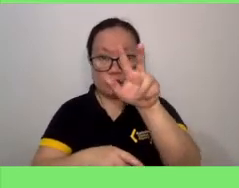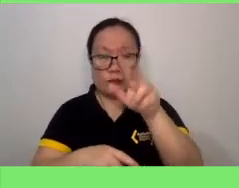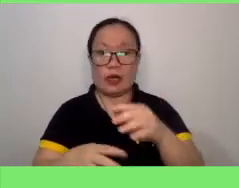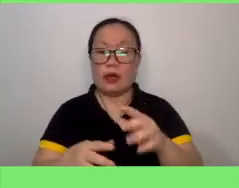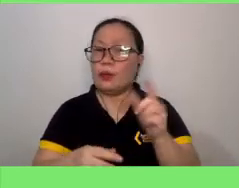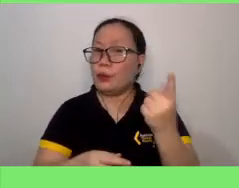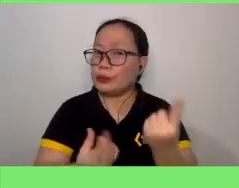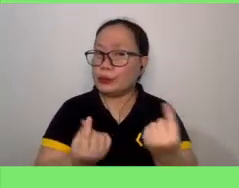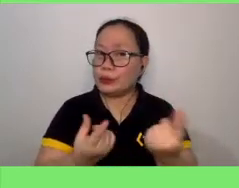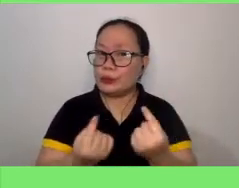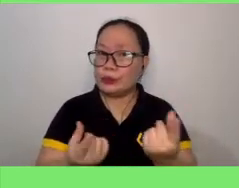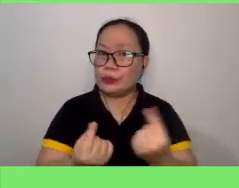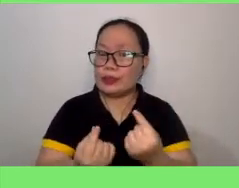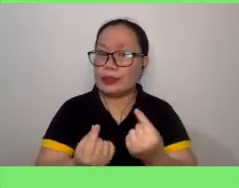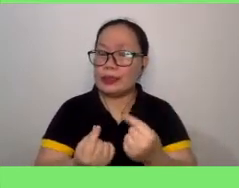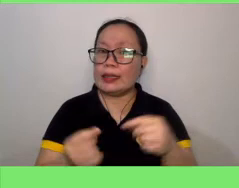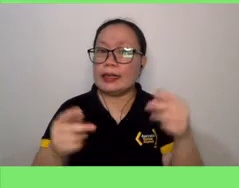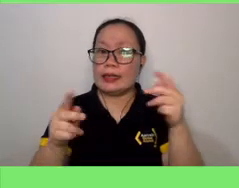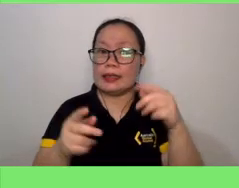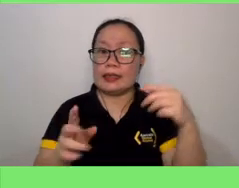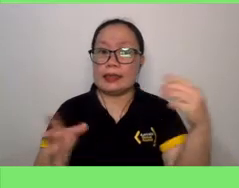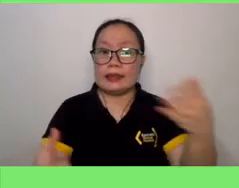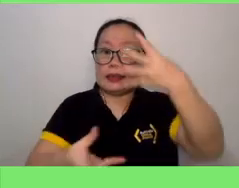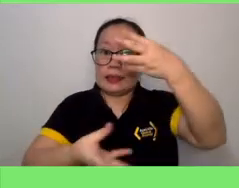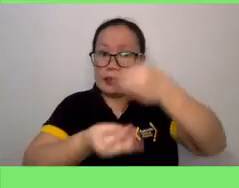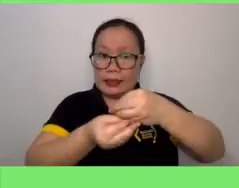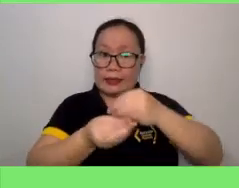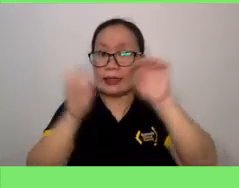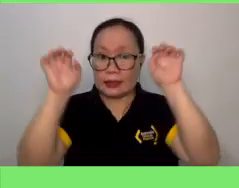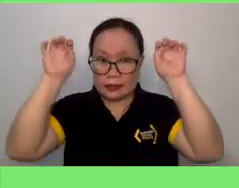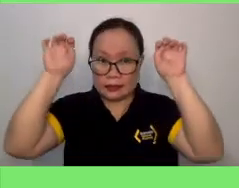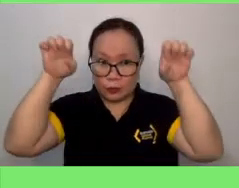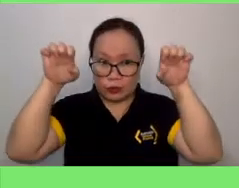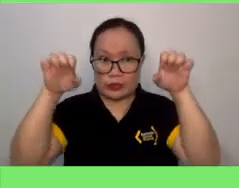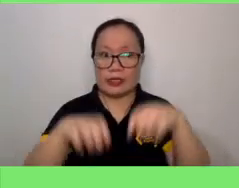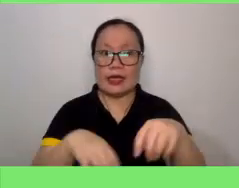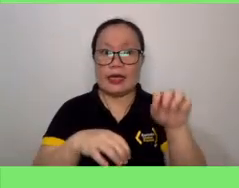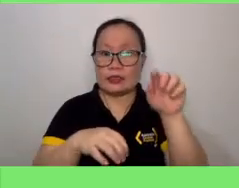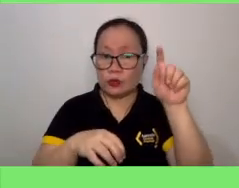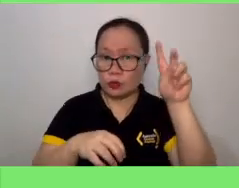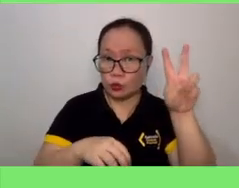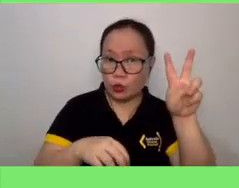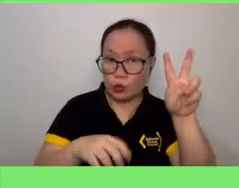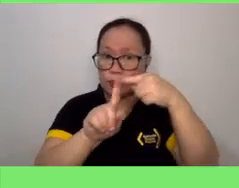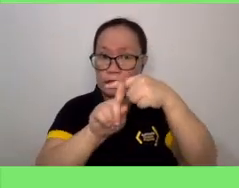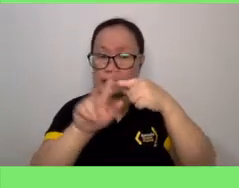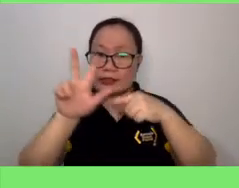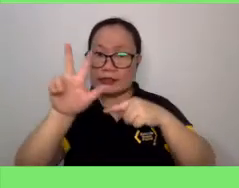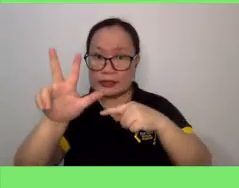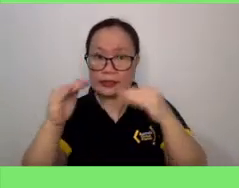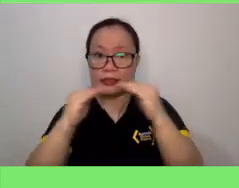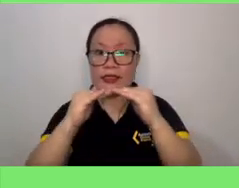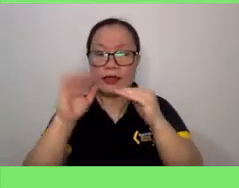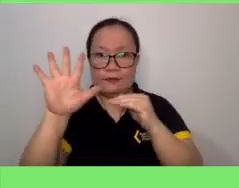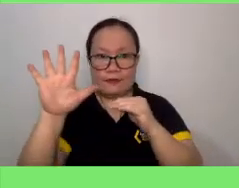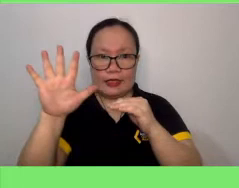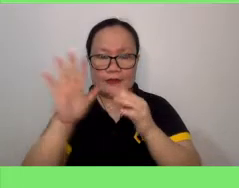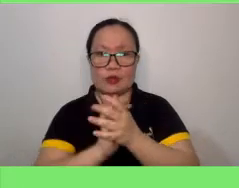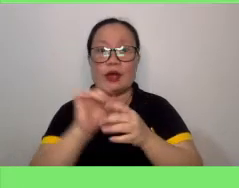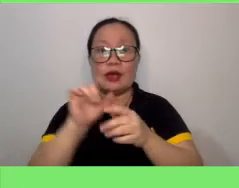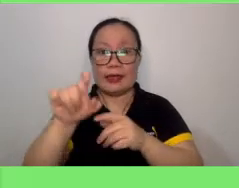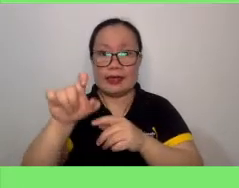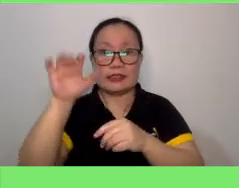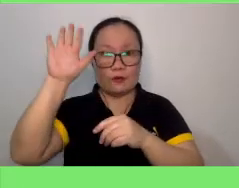po natin ng kanilang exponent pag same base po sila. So, that's why we have x raised to 5. Next, so I have